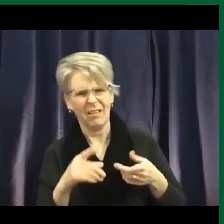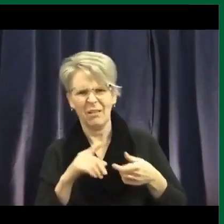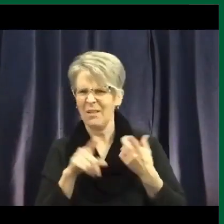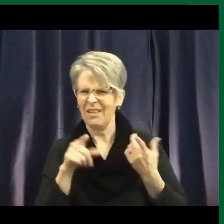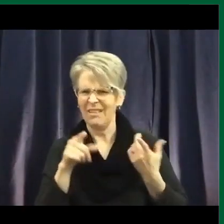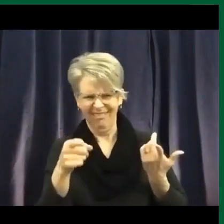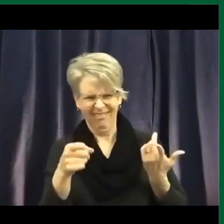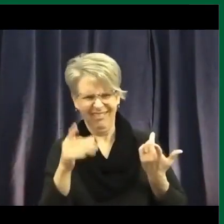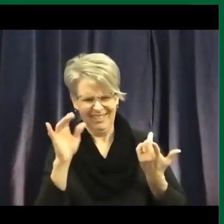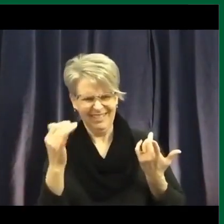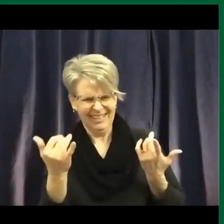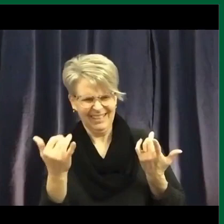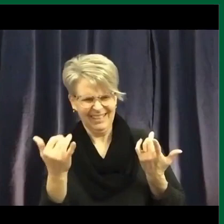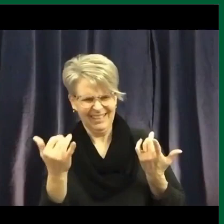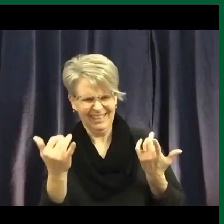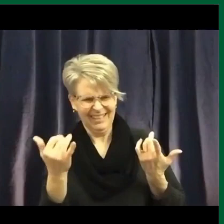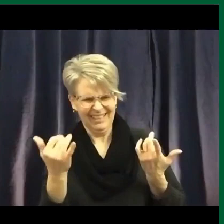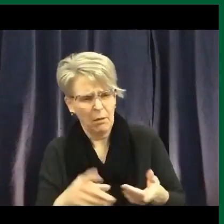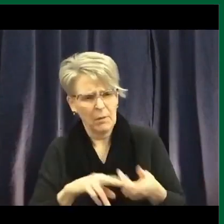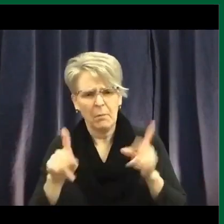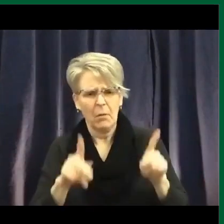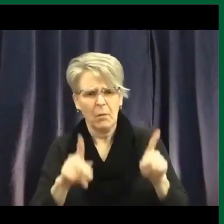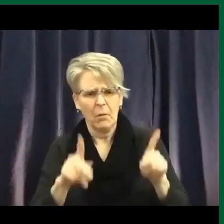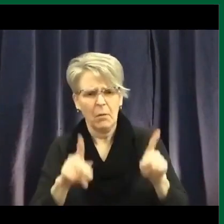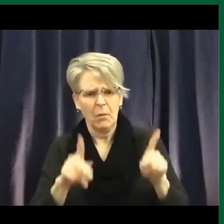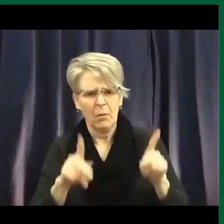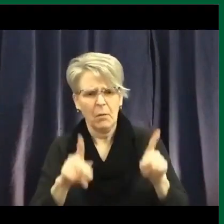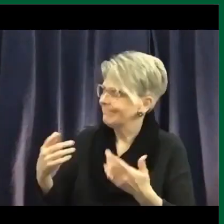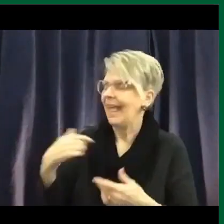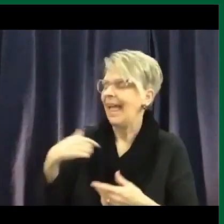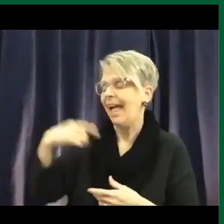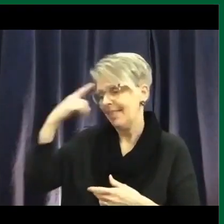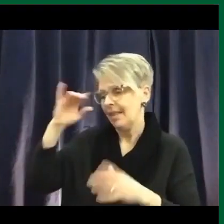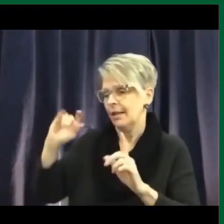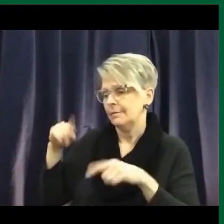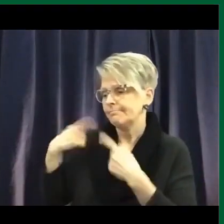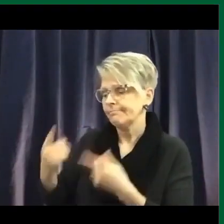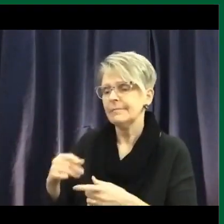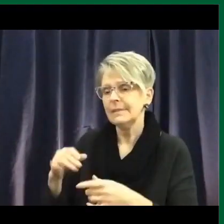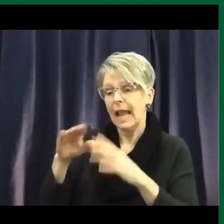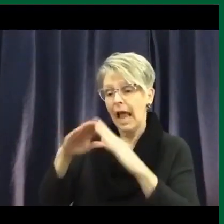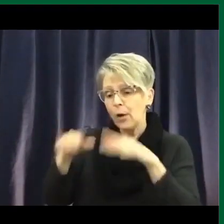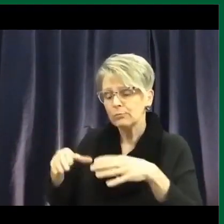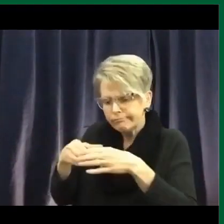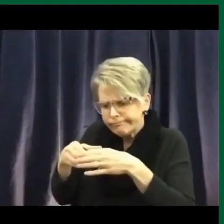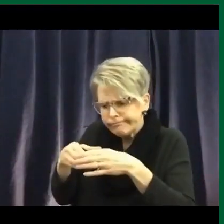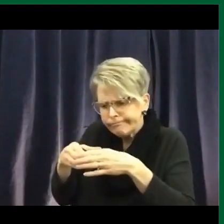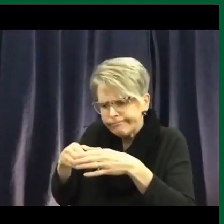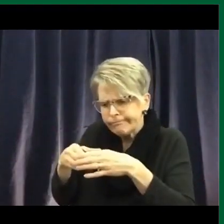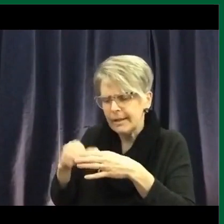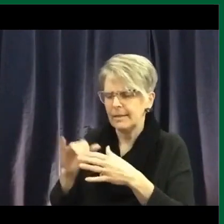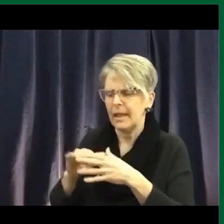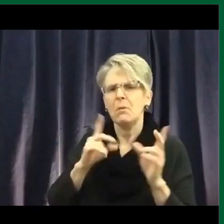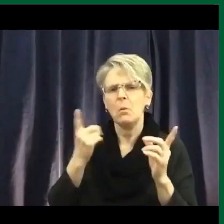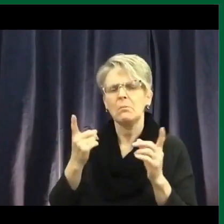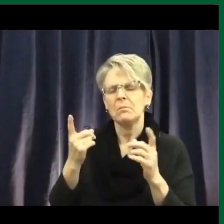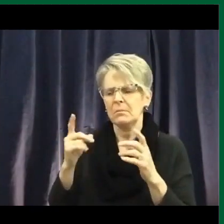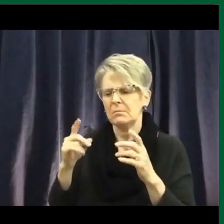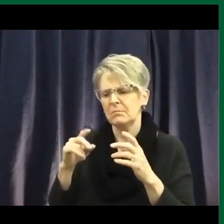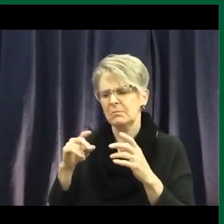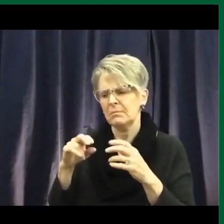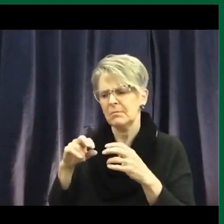restrictions? I think the household gathering, that had been a long-standing kind of issue, that it was